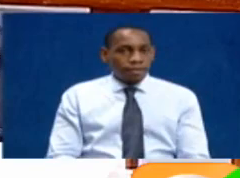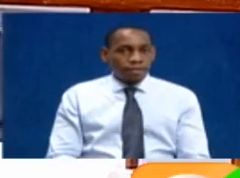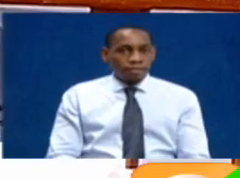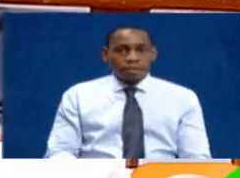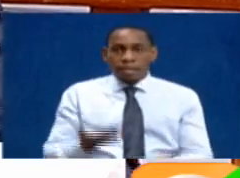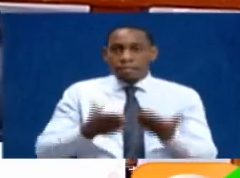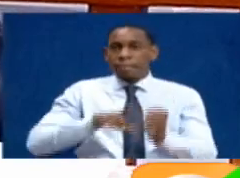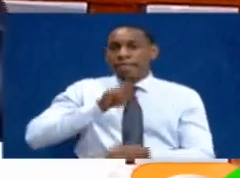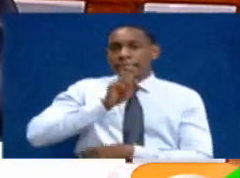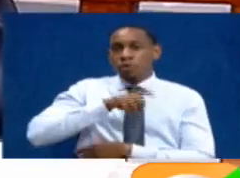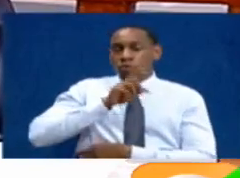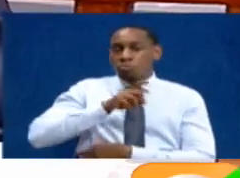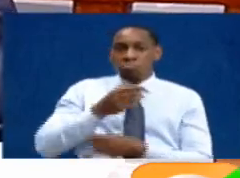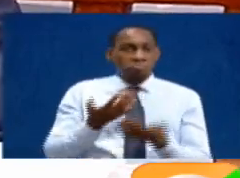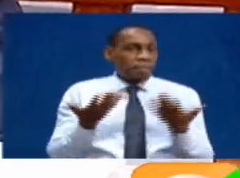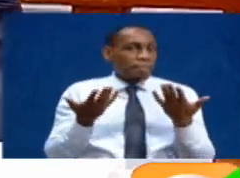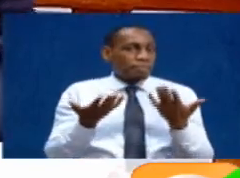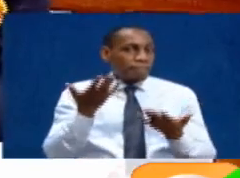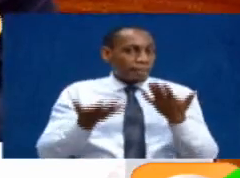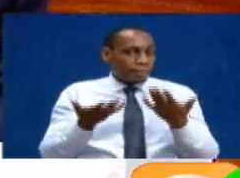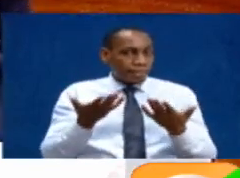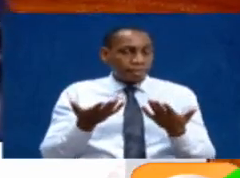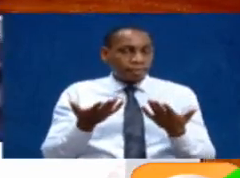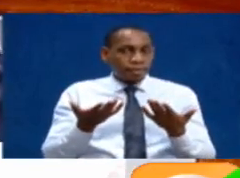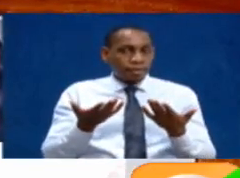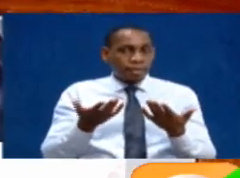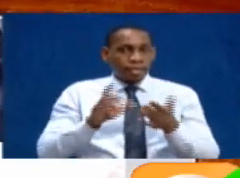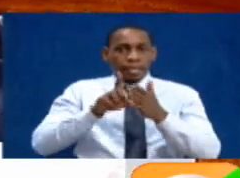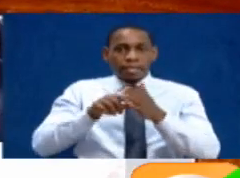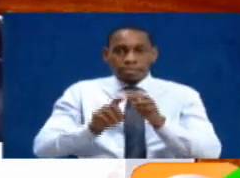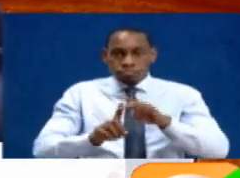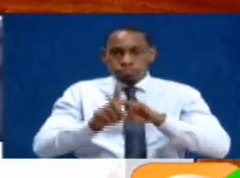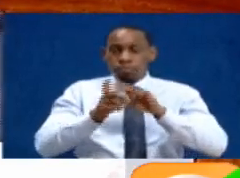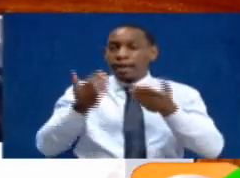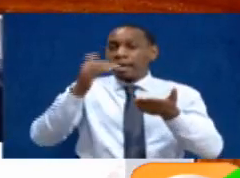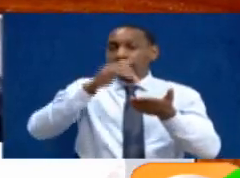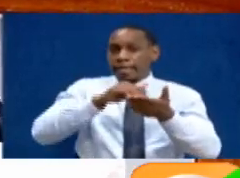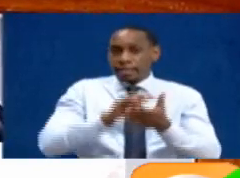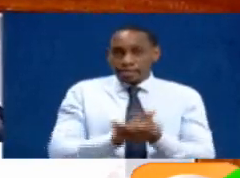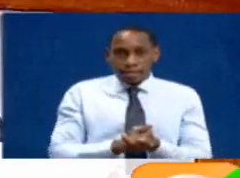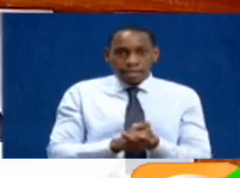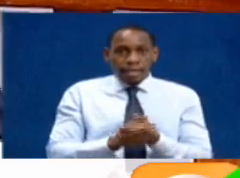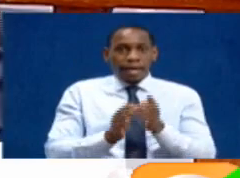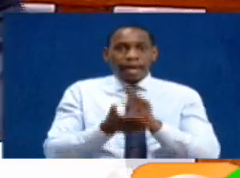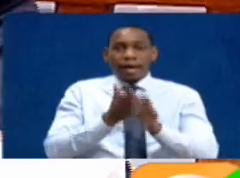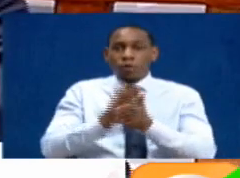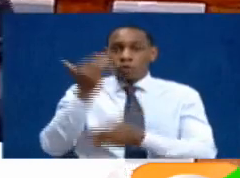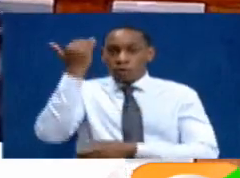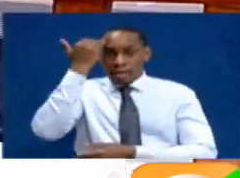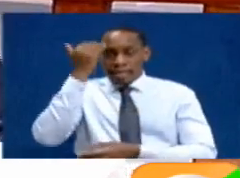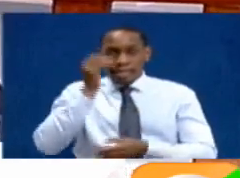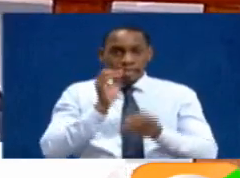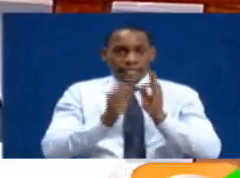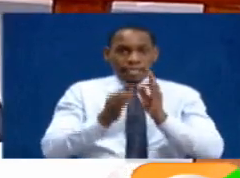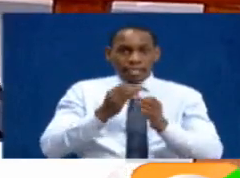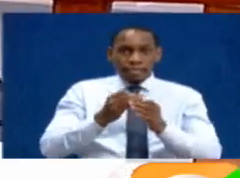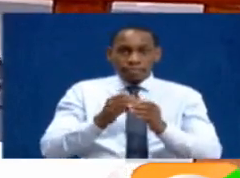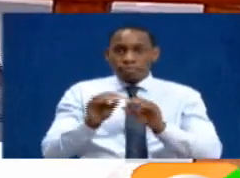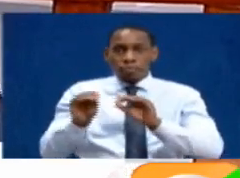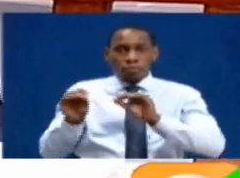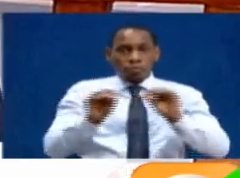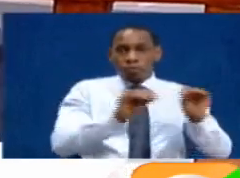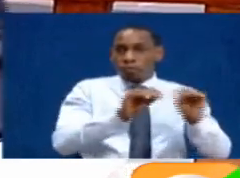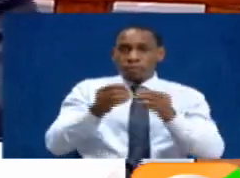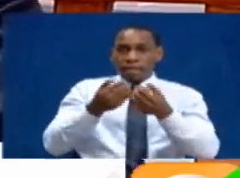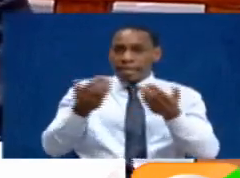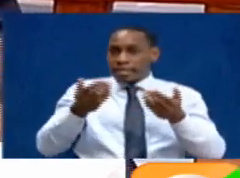a hen or something like that. But then again, it will reappear. It has no head. If it hits this way, it starts going this way. It